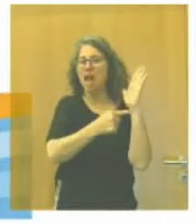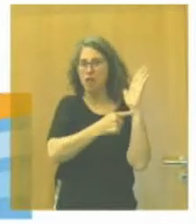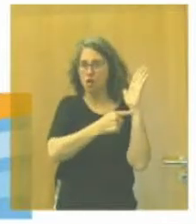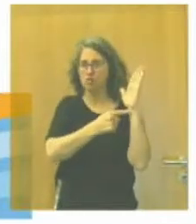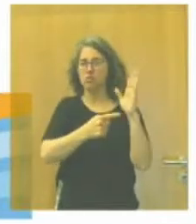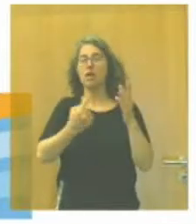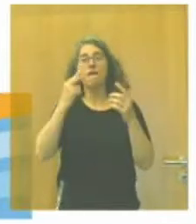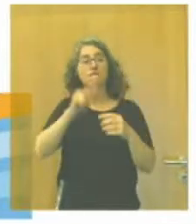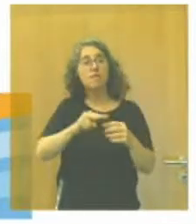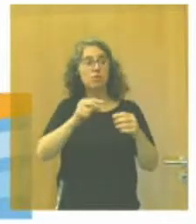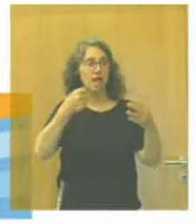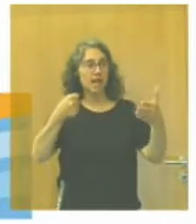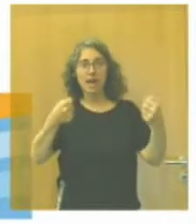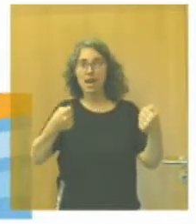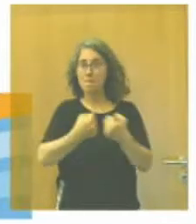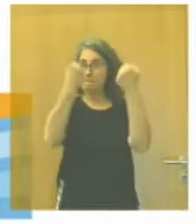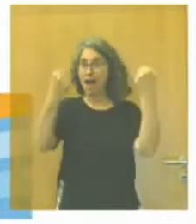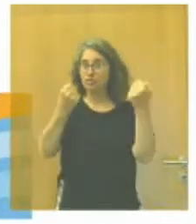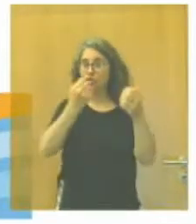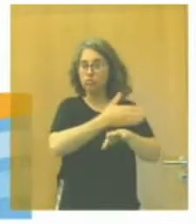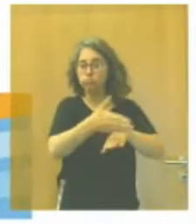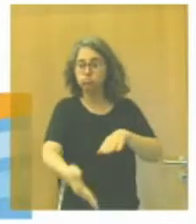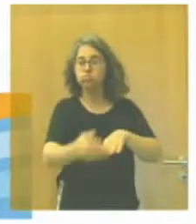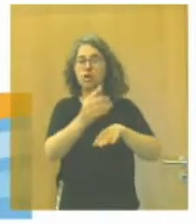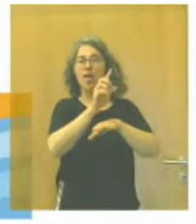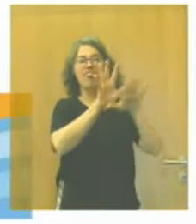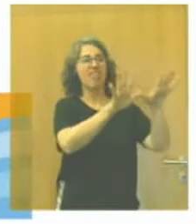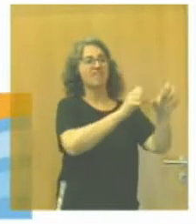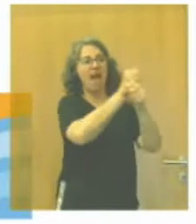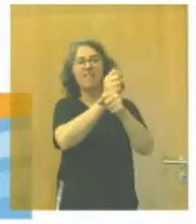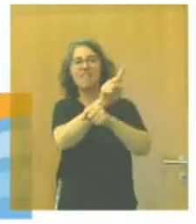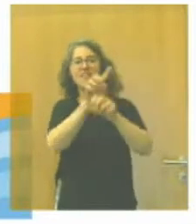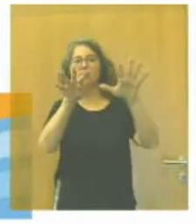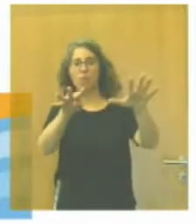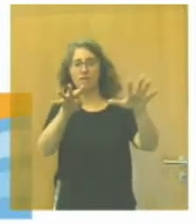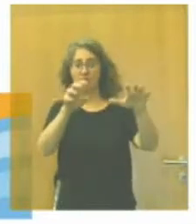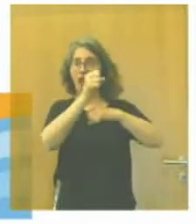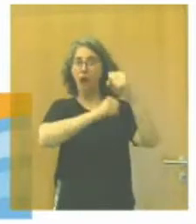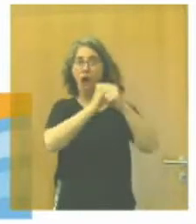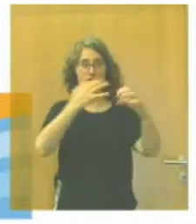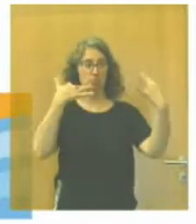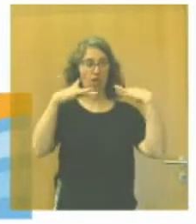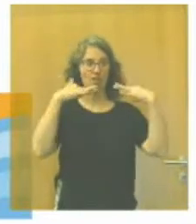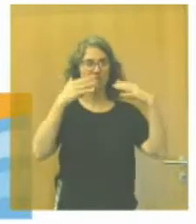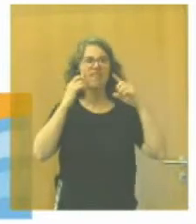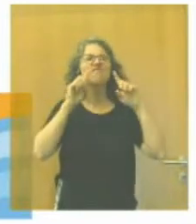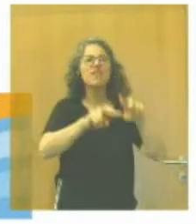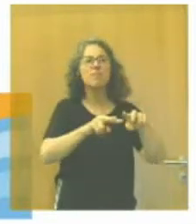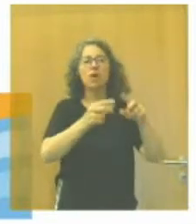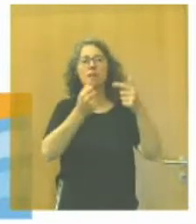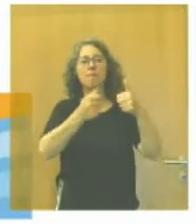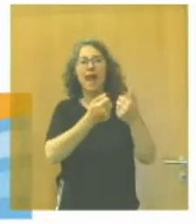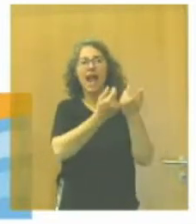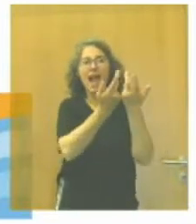19 over the lifetime. So in addition to quantifying the health aspects of these